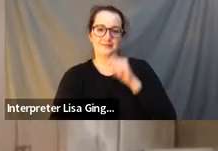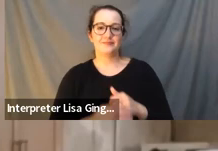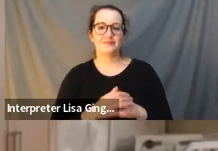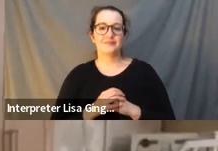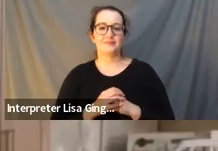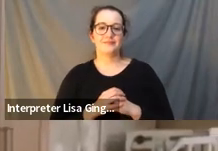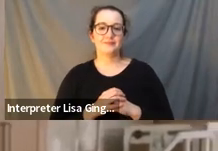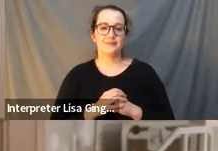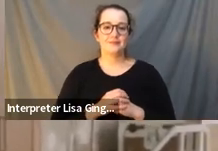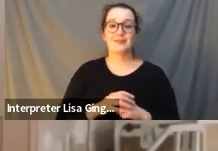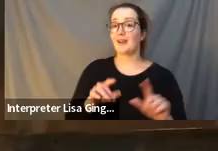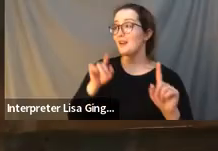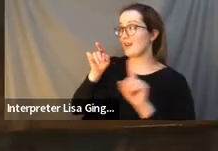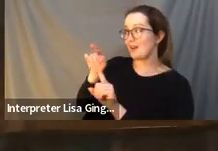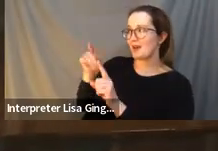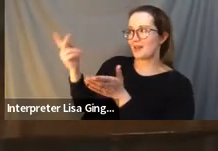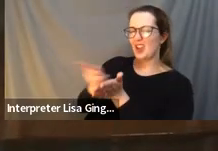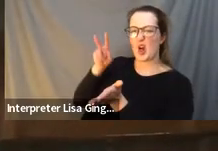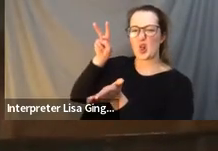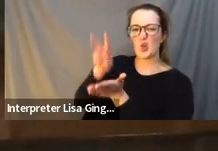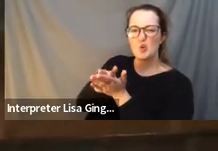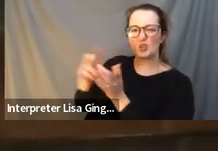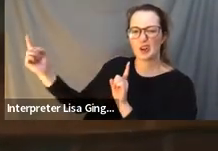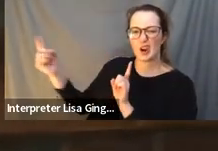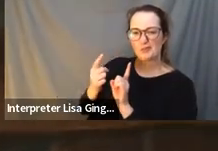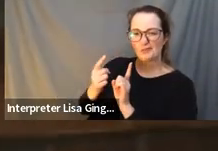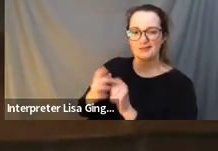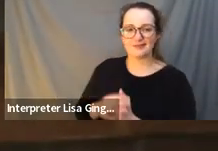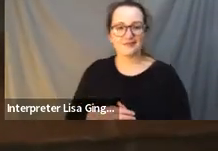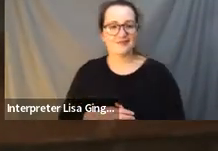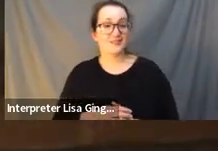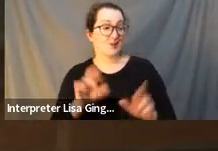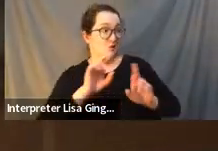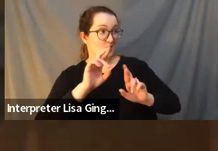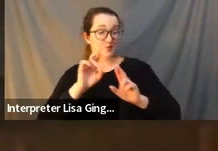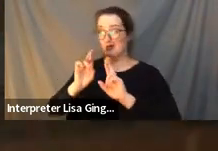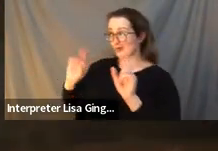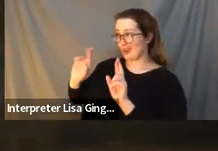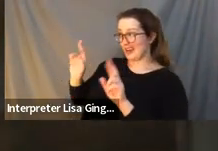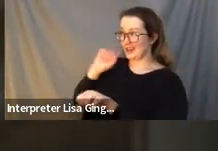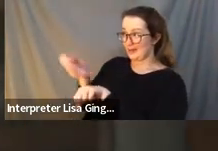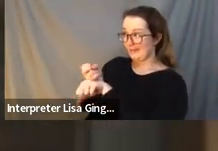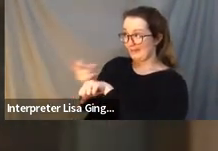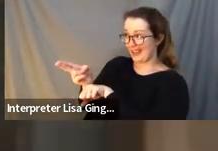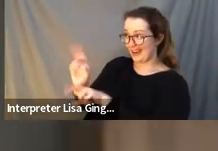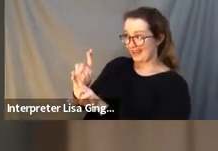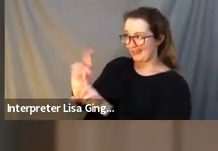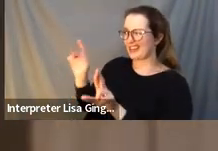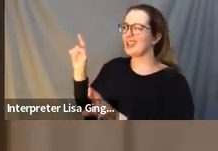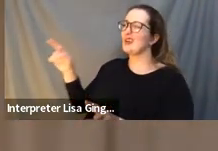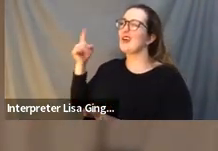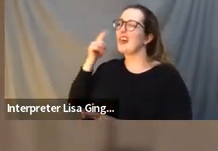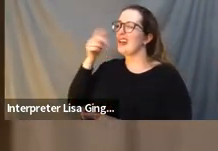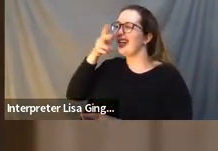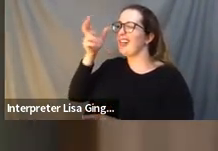Hark, a loser approaches. Joshua? Yeah? You ready to be beaten? Ready. You're looking pathetic today. Thank you.